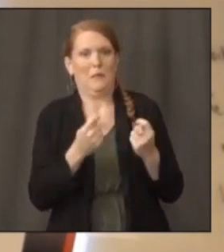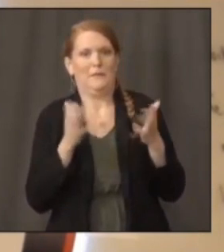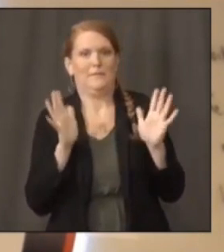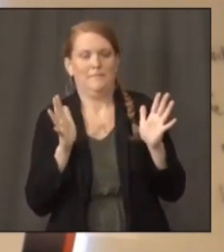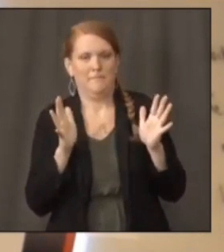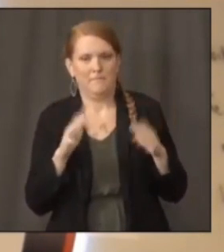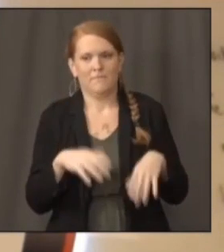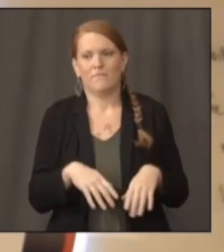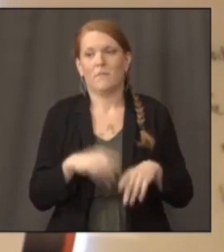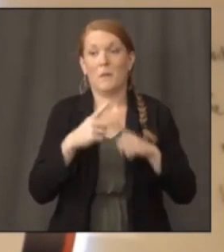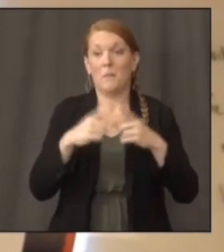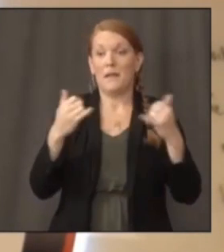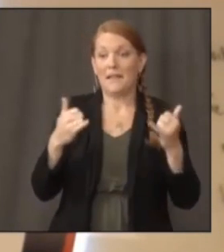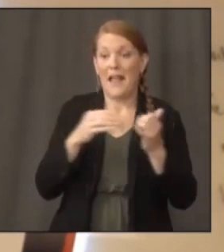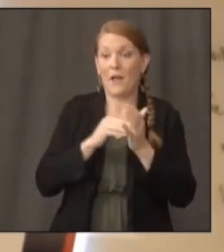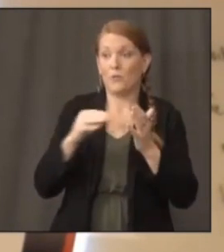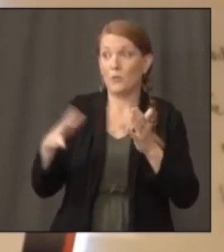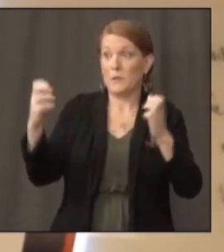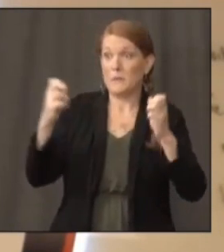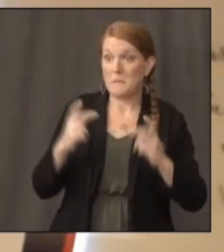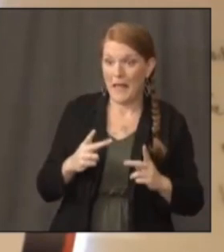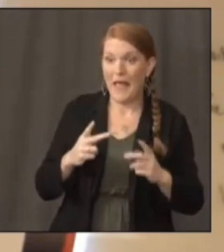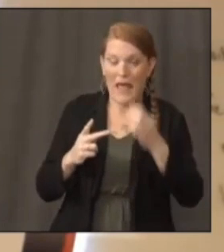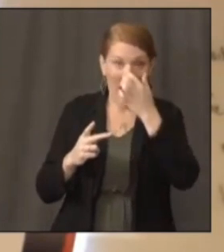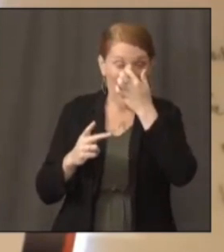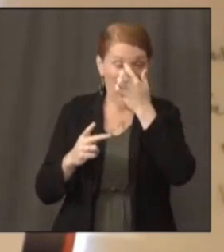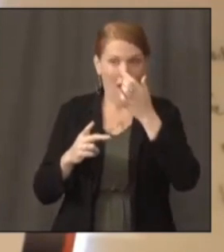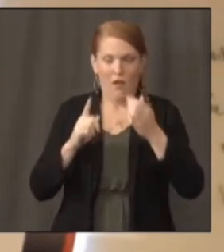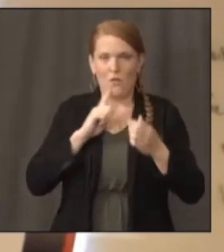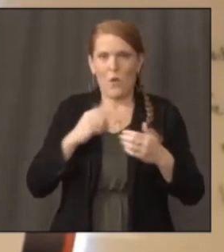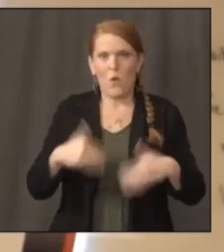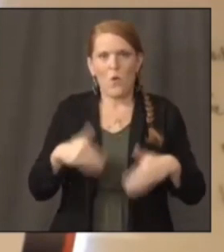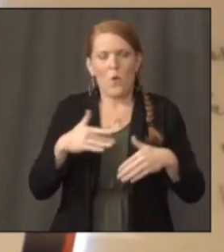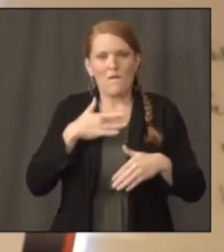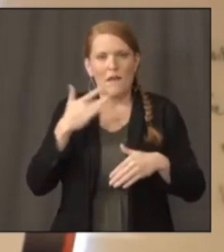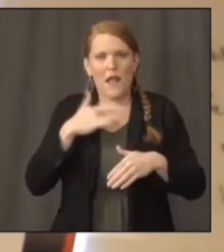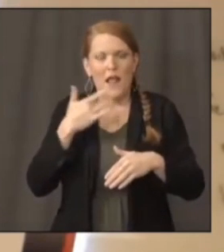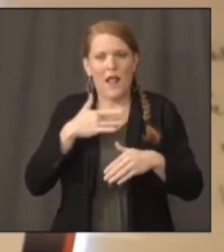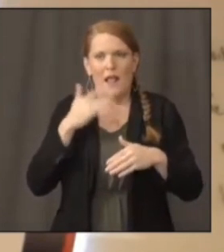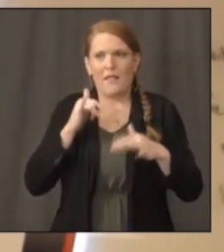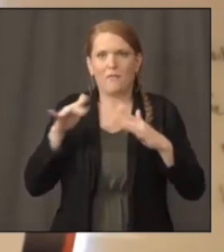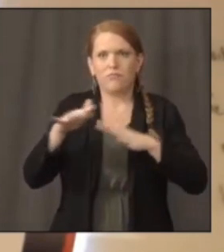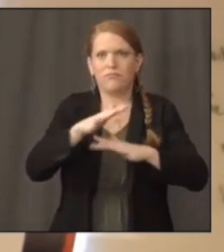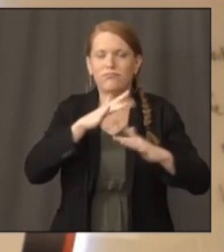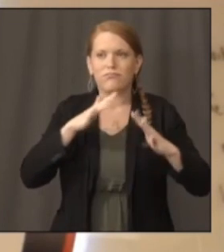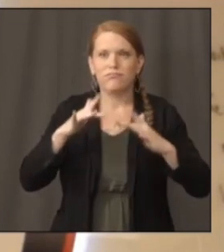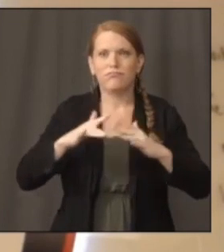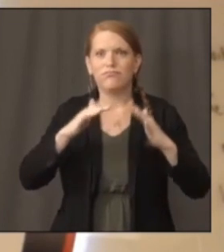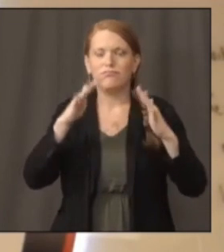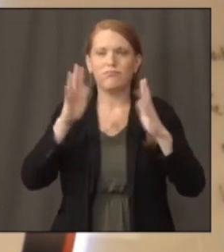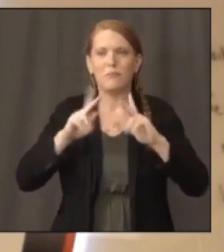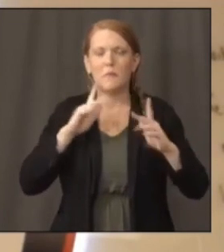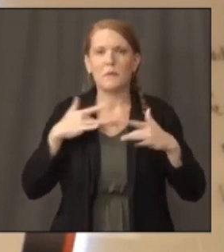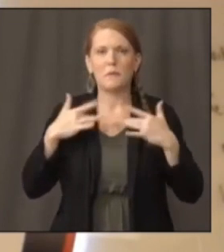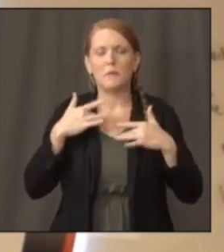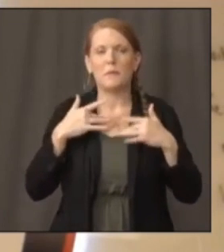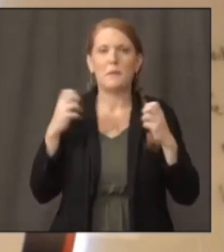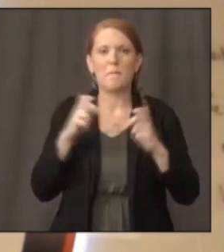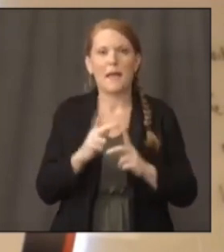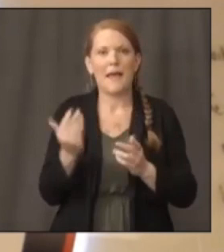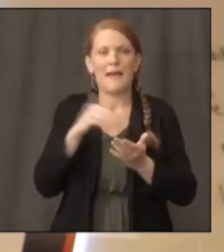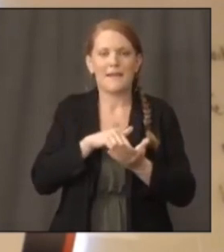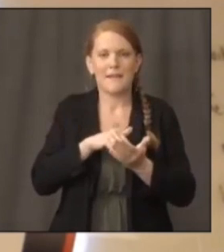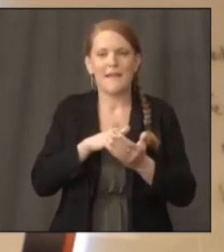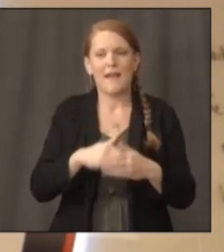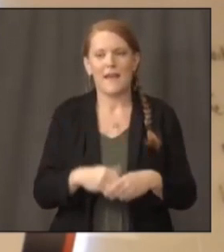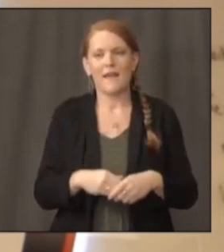just having the students back right now, there's an amazing energy, that is back in stores. So the students